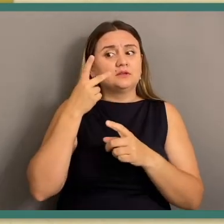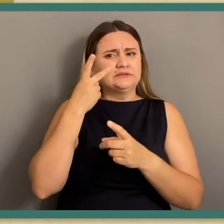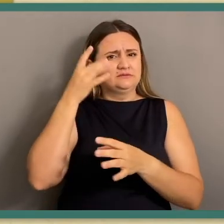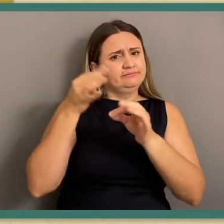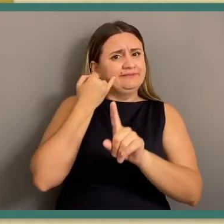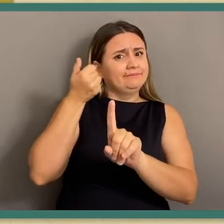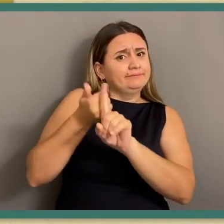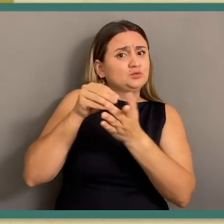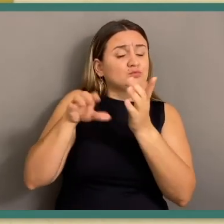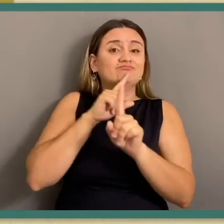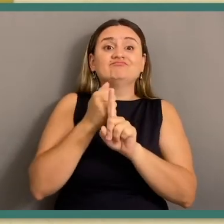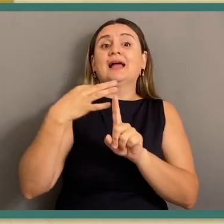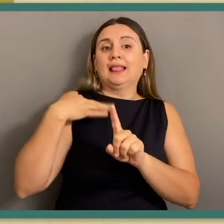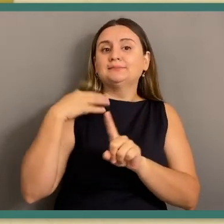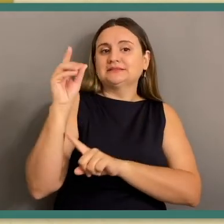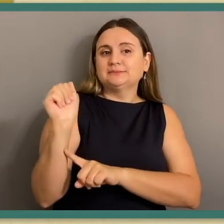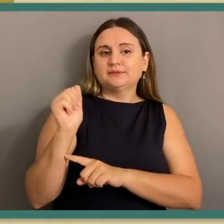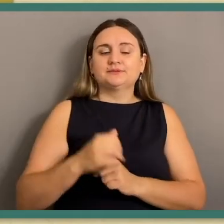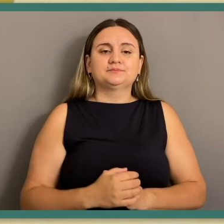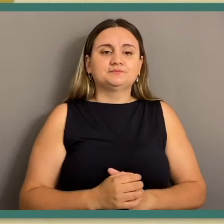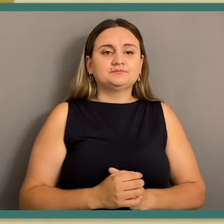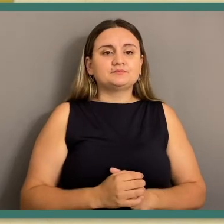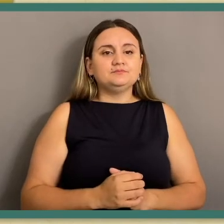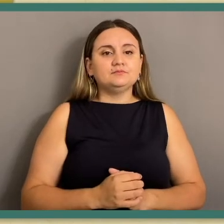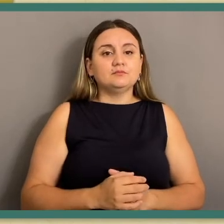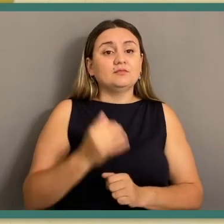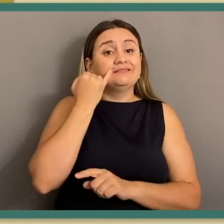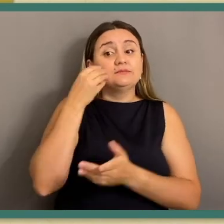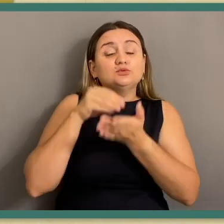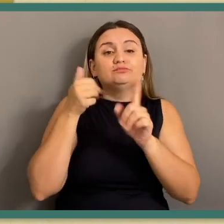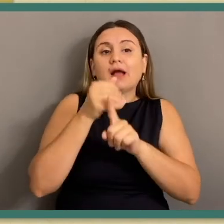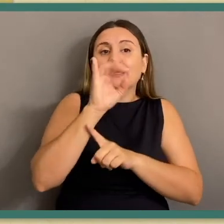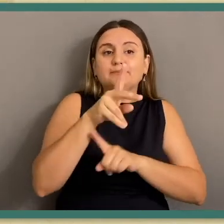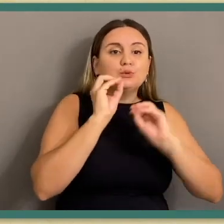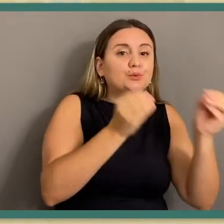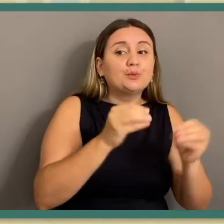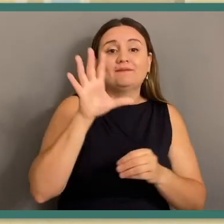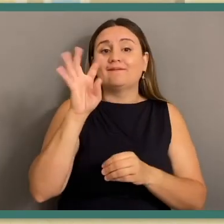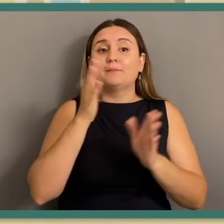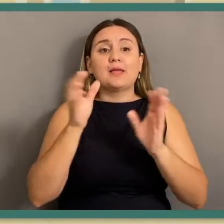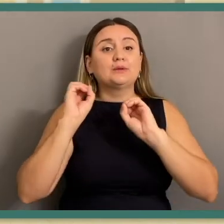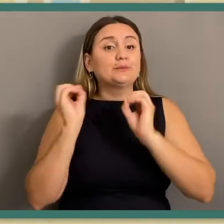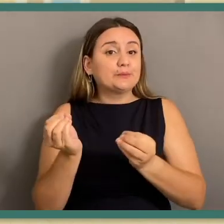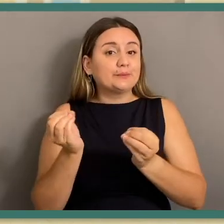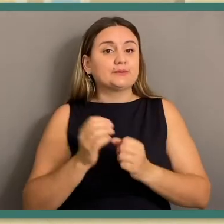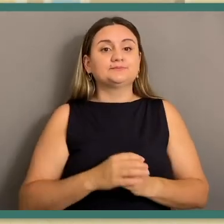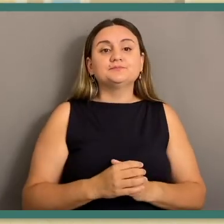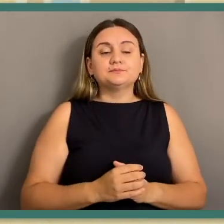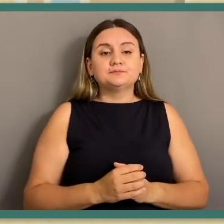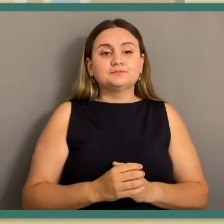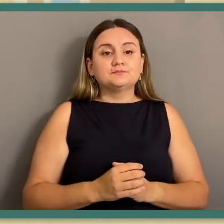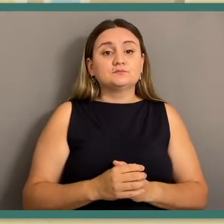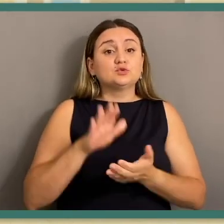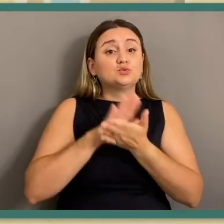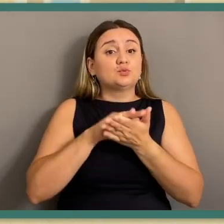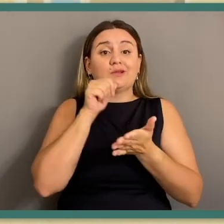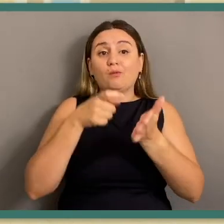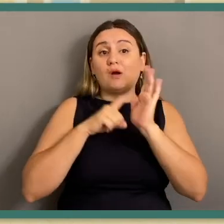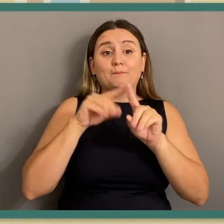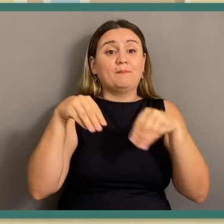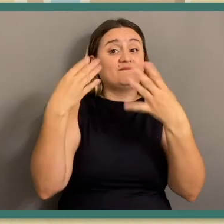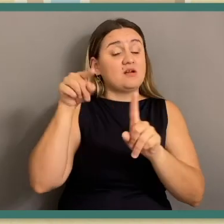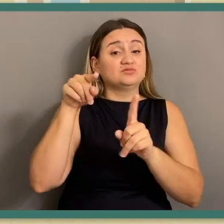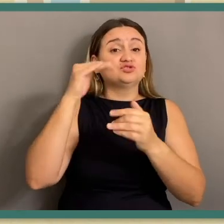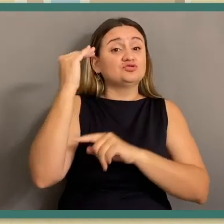order to determine if the student has an eligible disability. If a child does not have an IEP or 504 plan, the school is